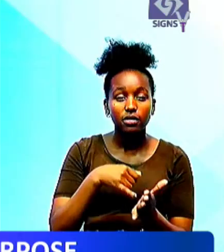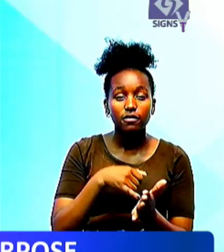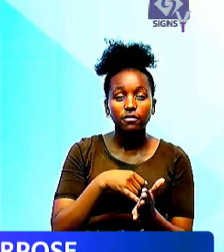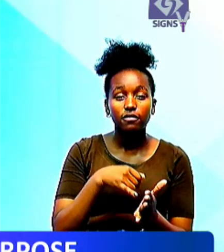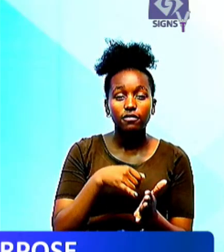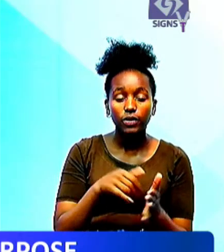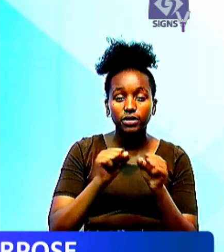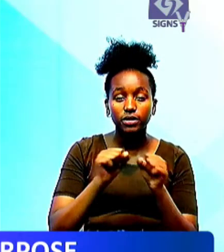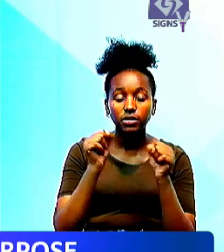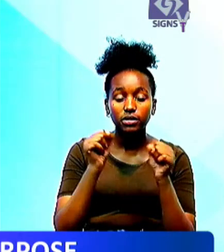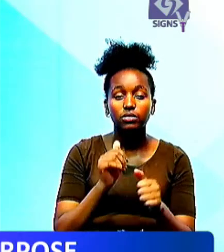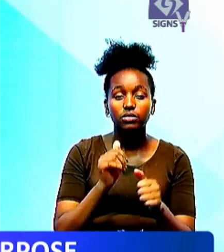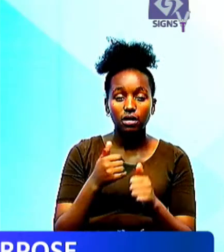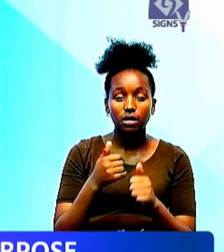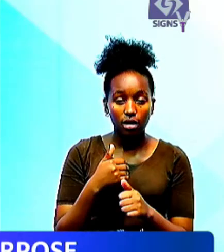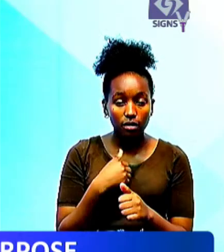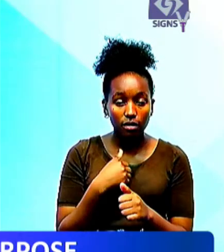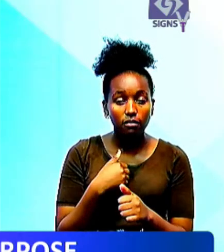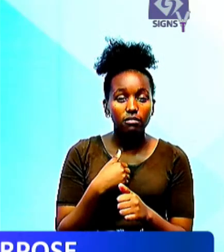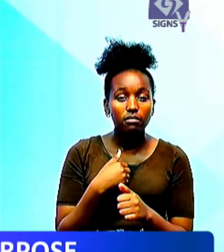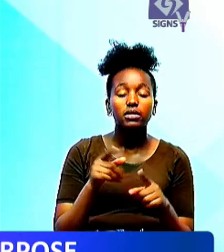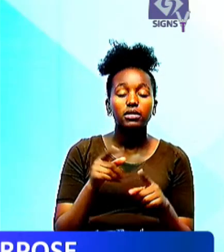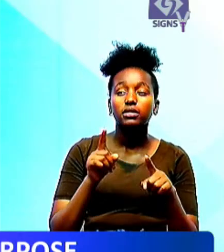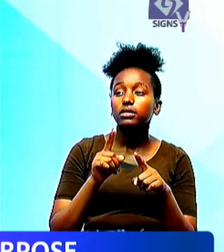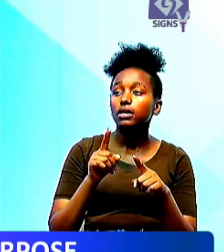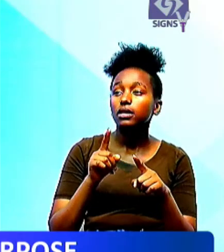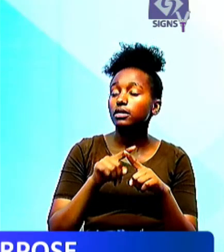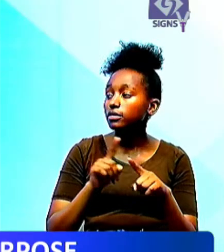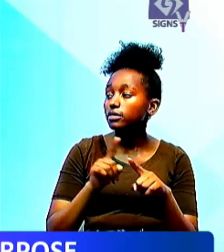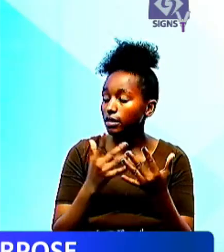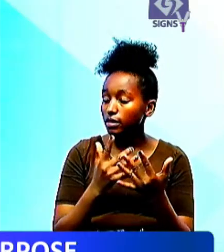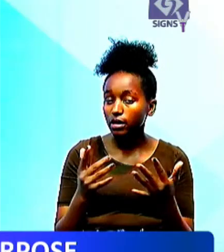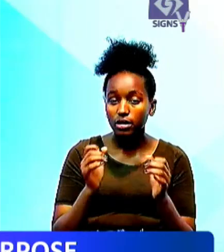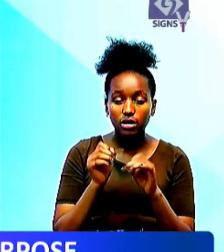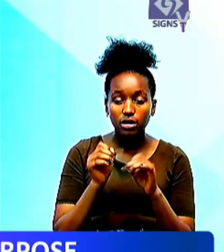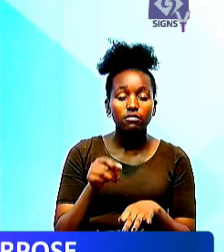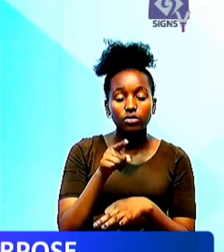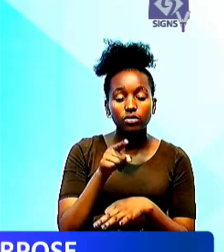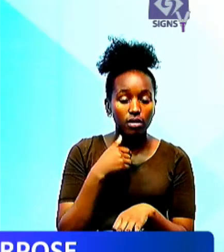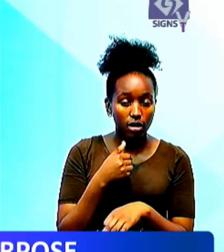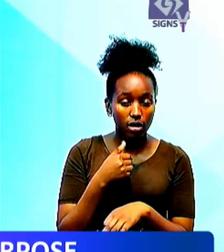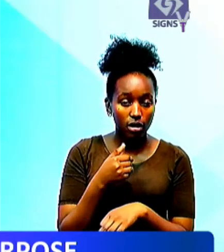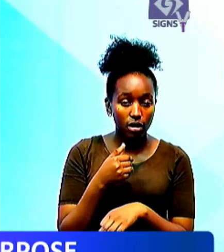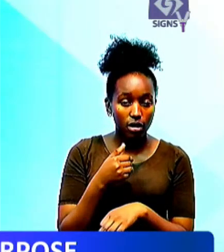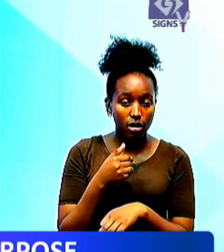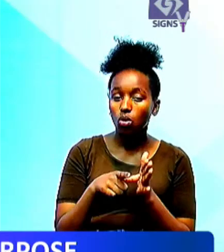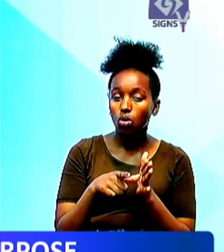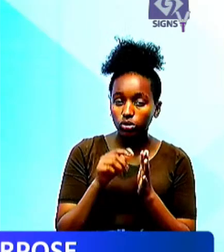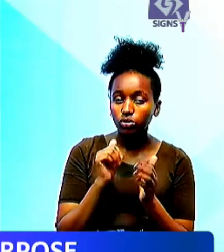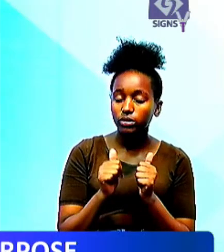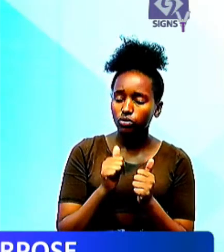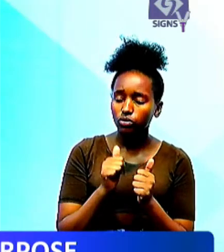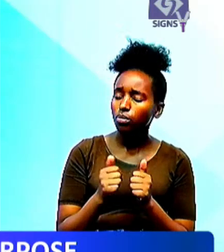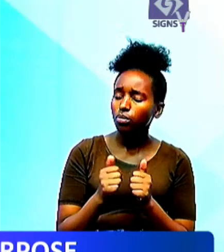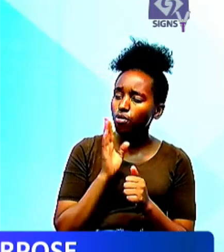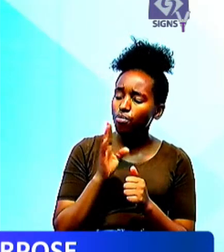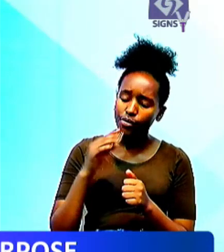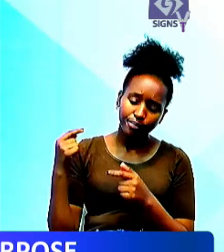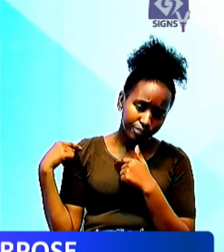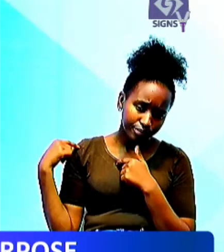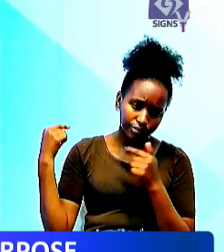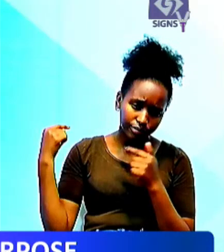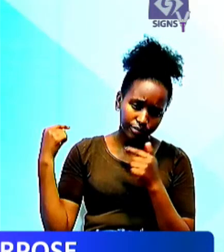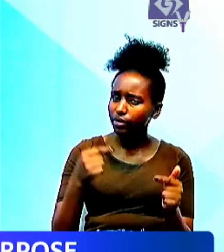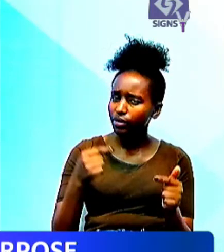assets do you have. What are the liabilities do you have? Do you have loans that you have accumulated? What type of loans? What are the nature of those